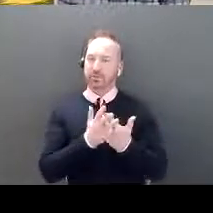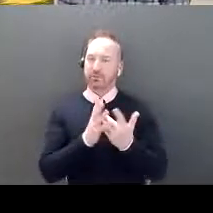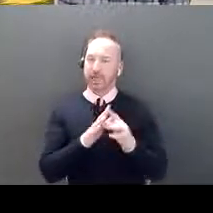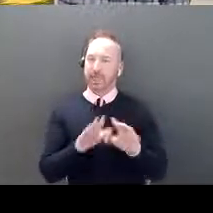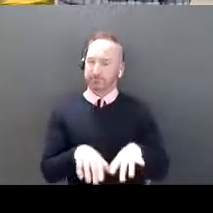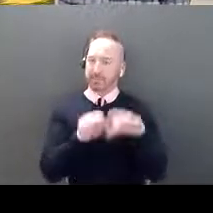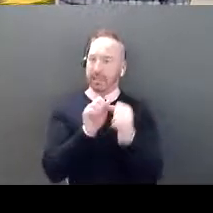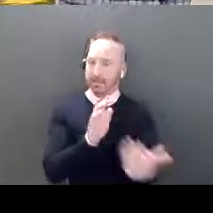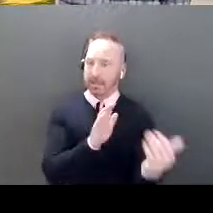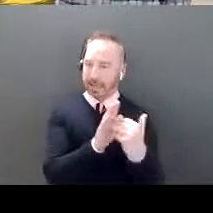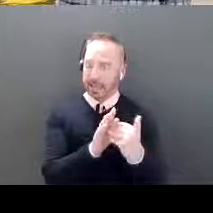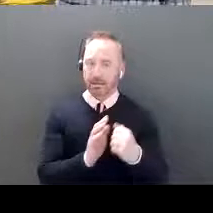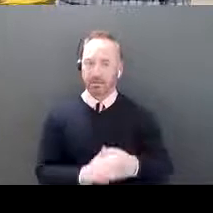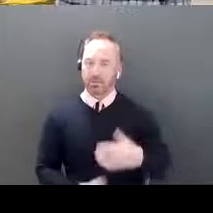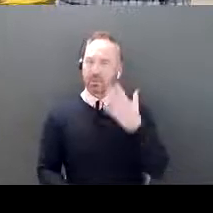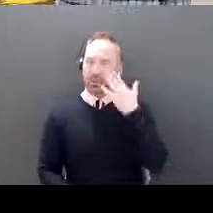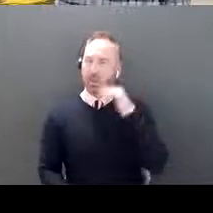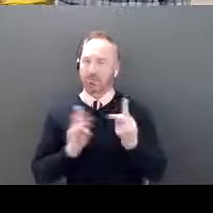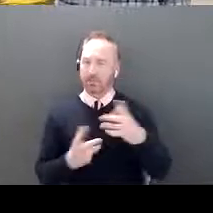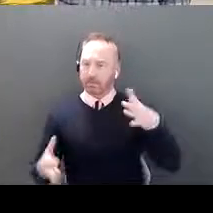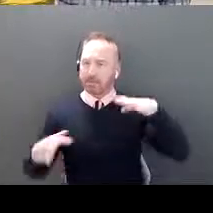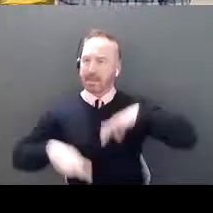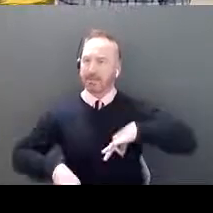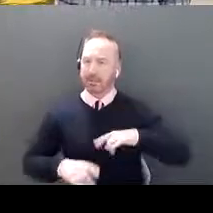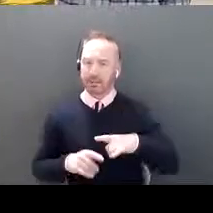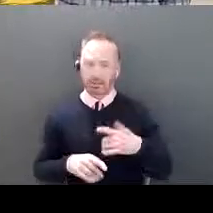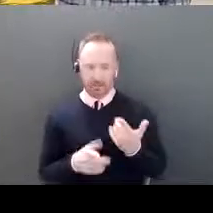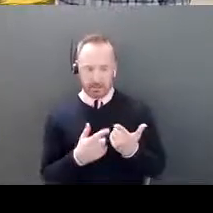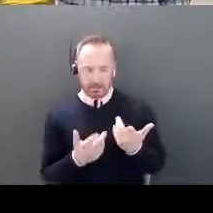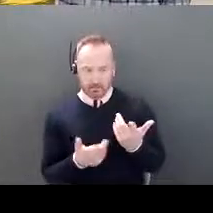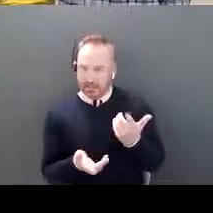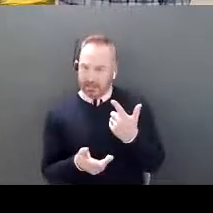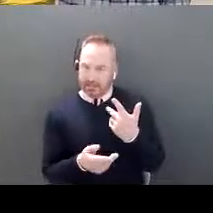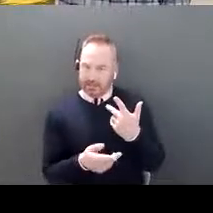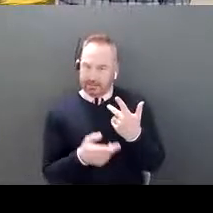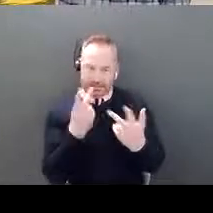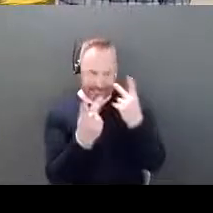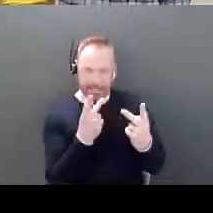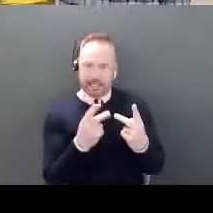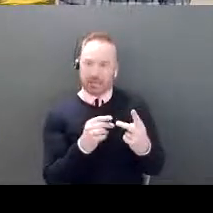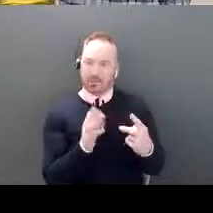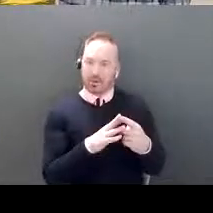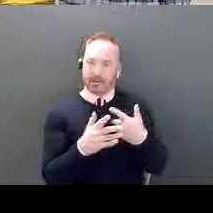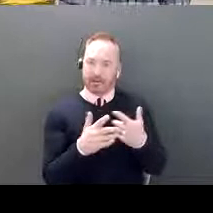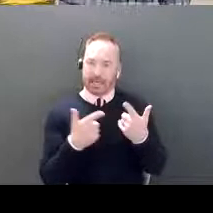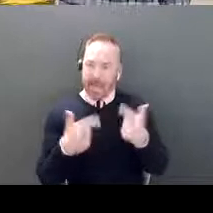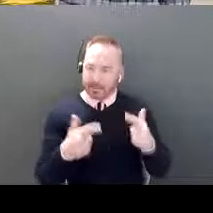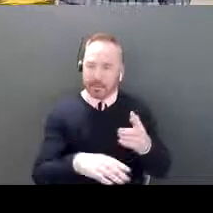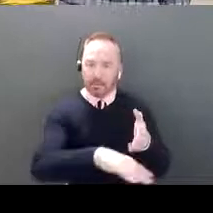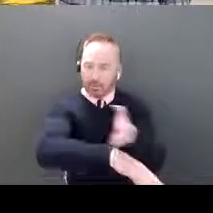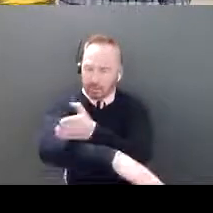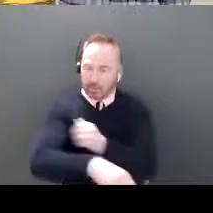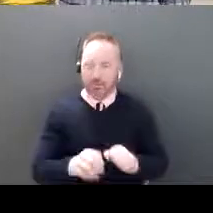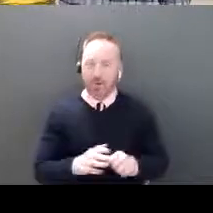people benefit when they know what to do, when they see things happening. And so I'll just make a little plug for Elder Abuse